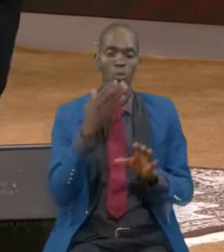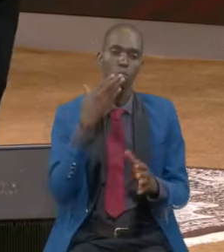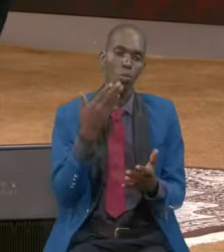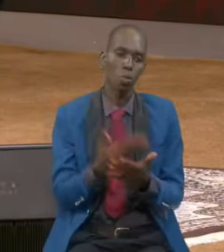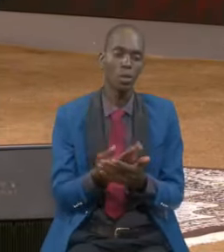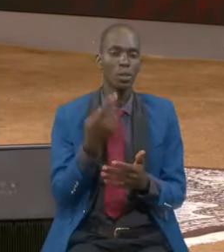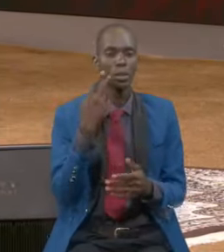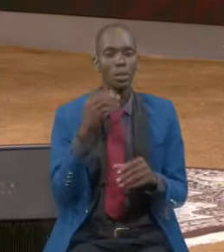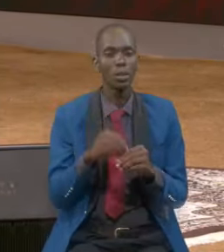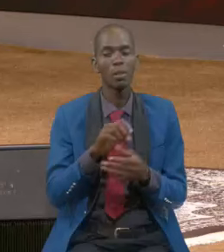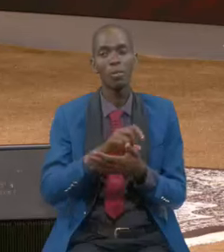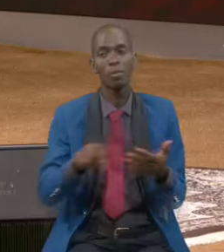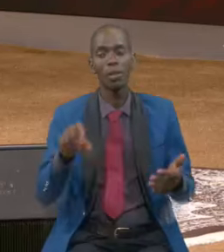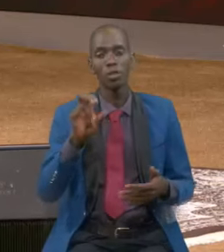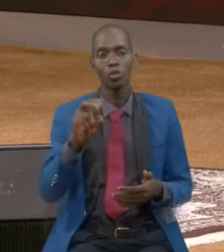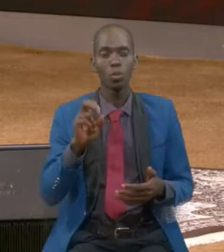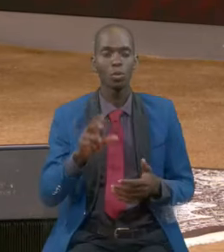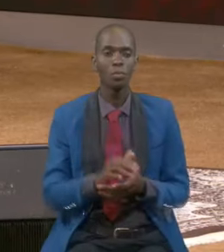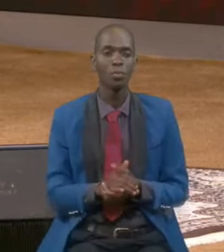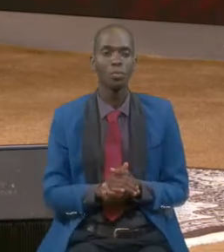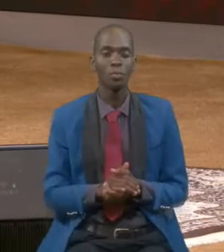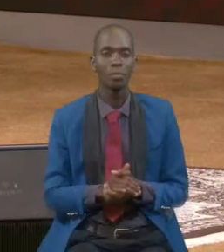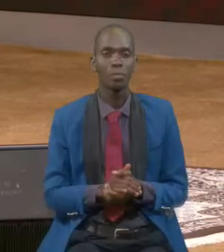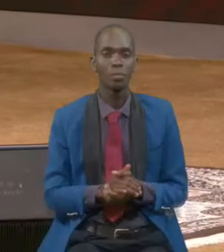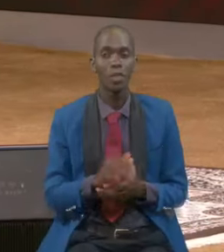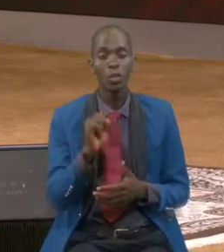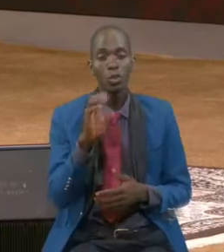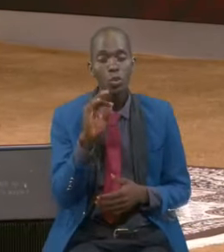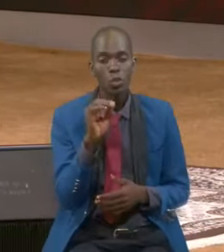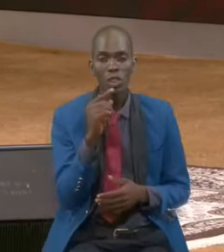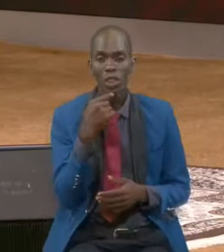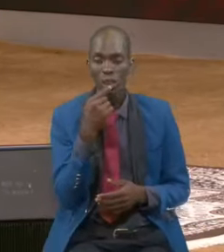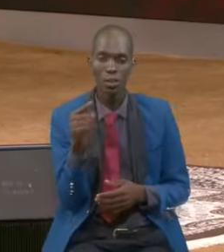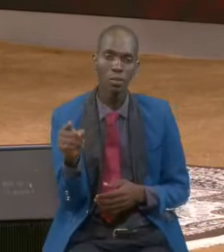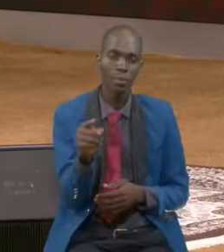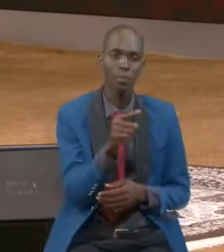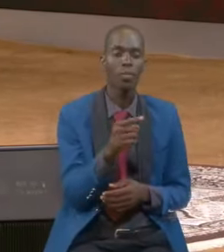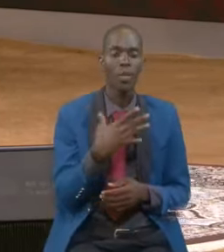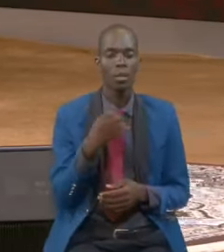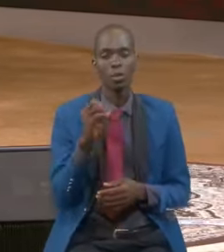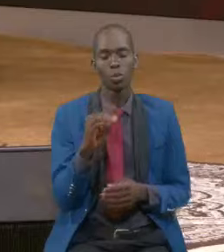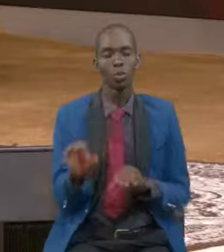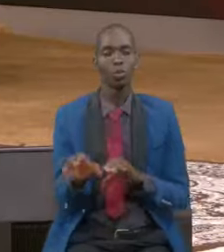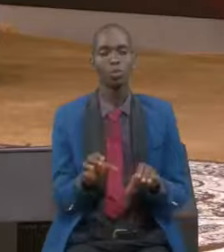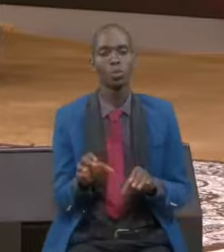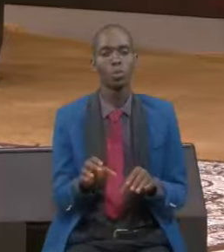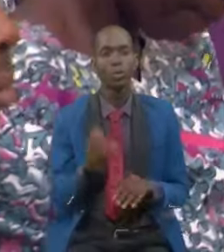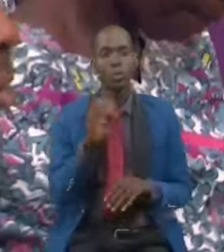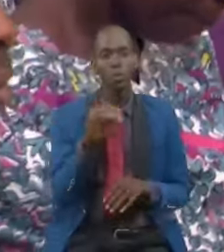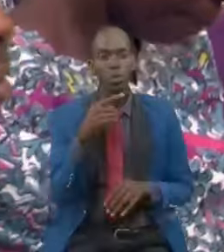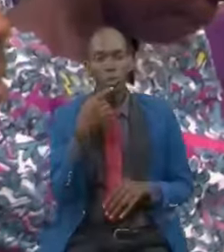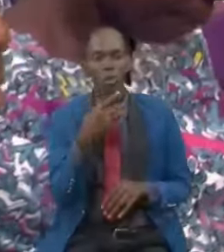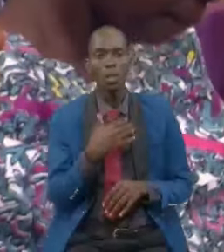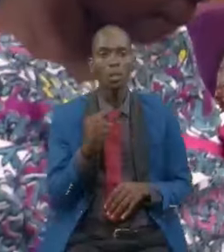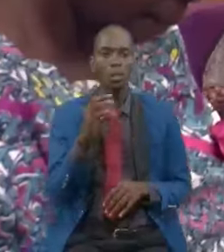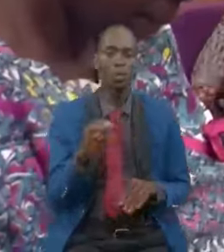verse 12. In verse 12, so speak ye, and so do. So speak